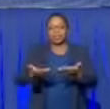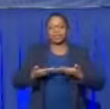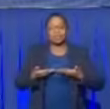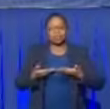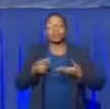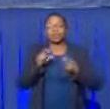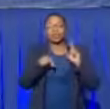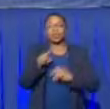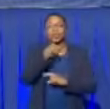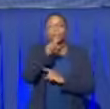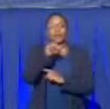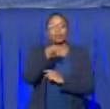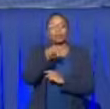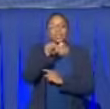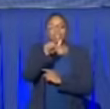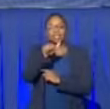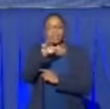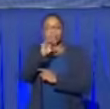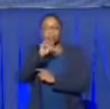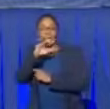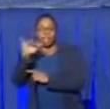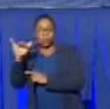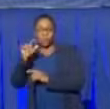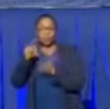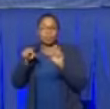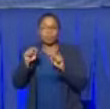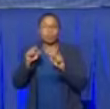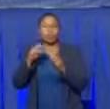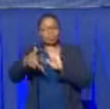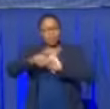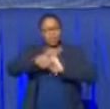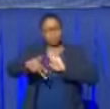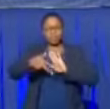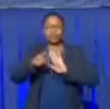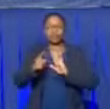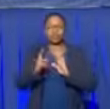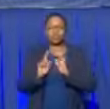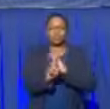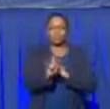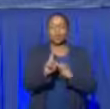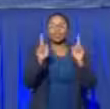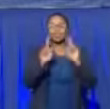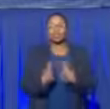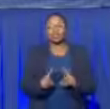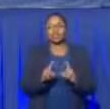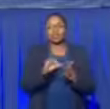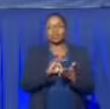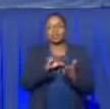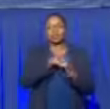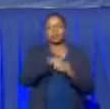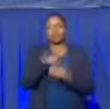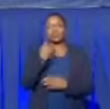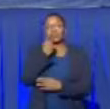been approved to vote by special vote tomorrow. Thank you very much.